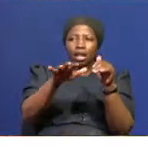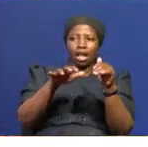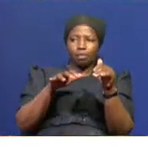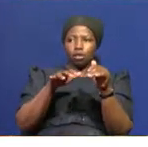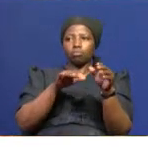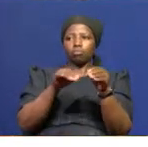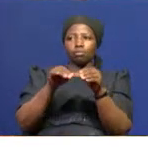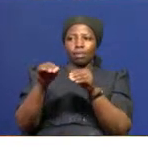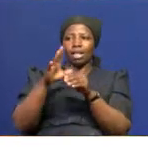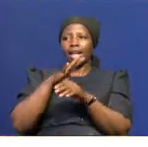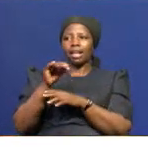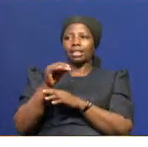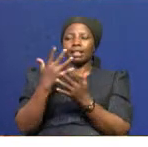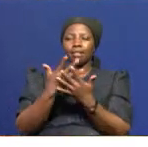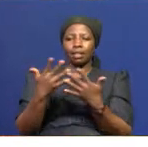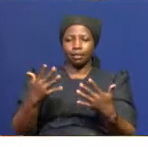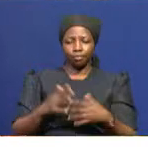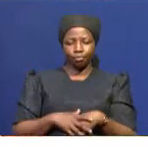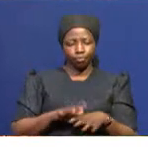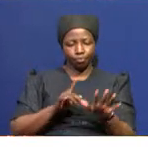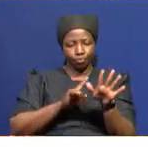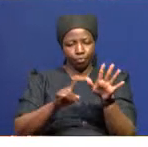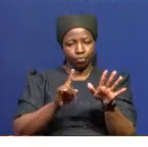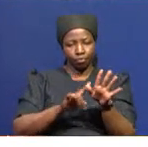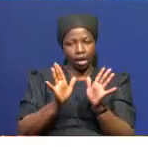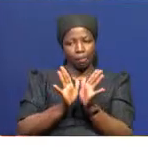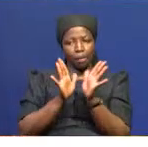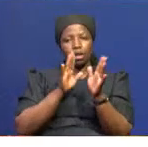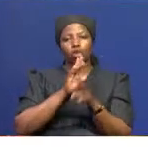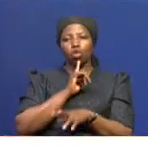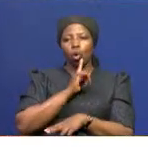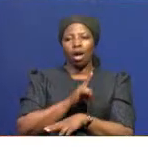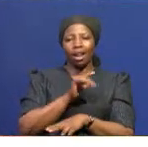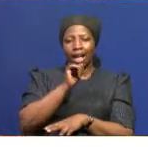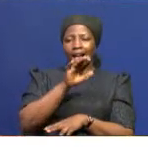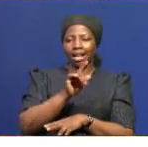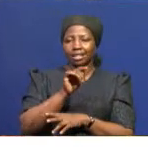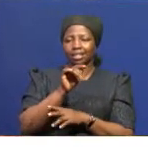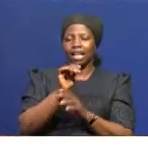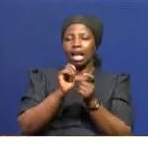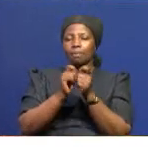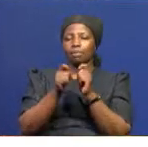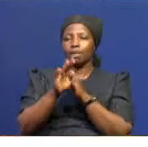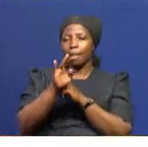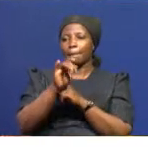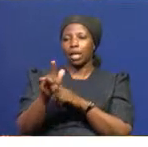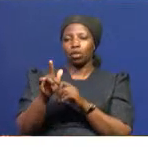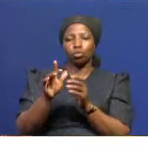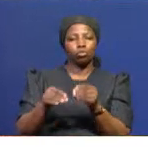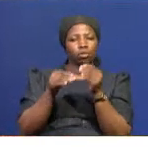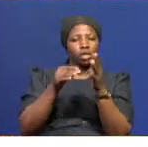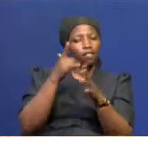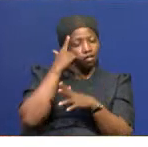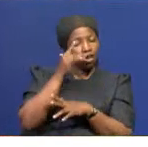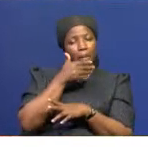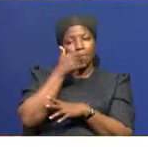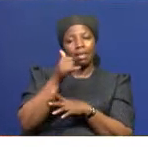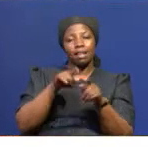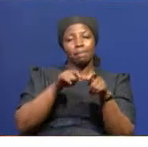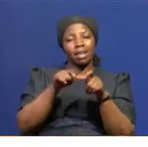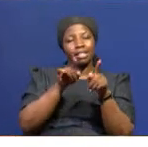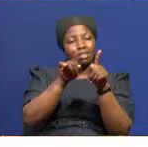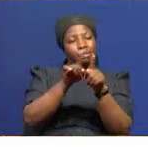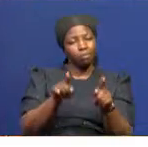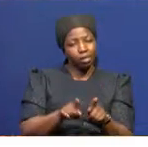equipment. 5, Public Order Act Amendment Bill to provide for better management and enforcement of